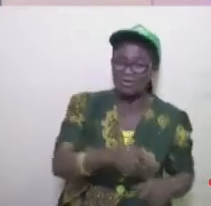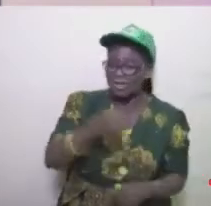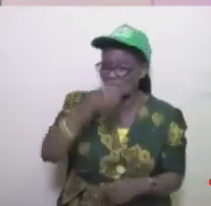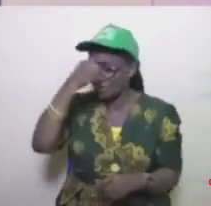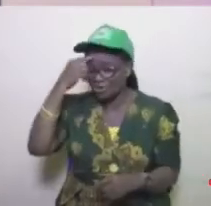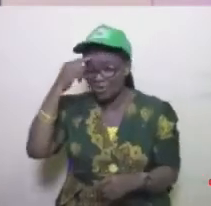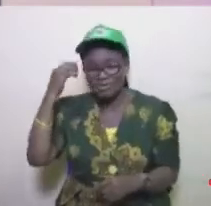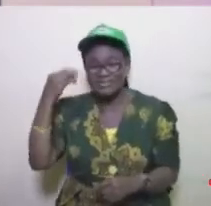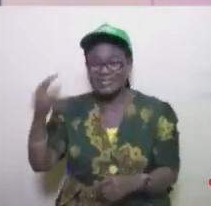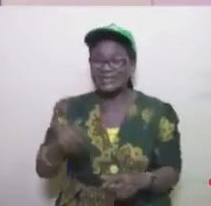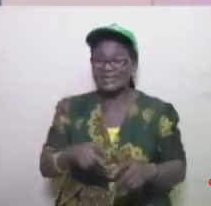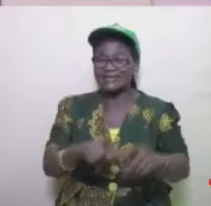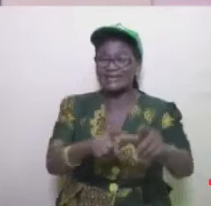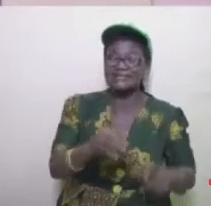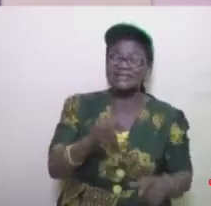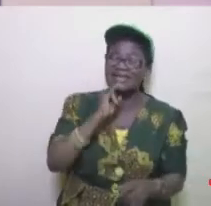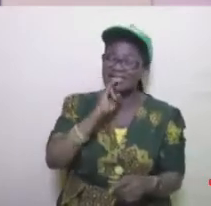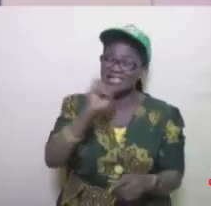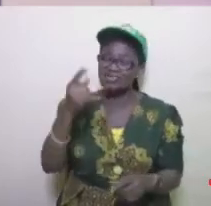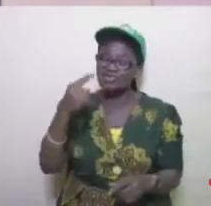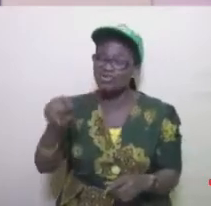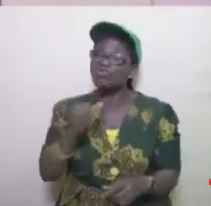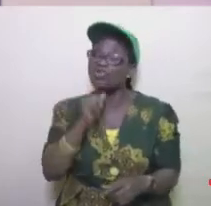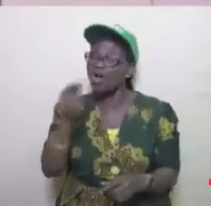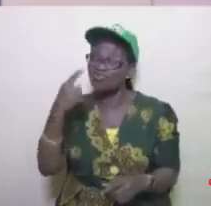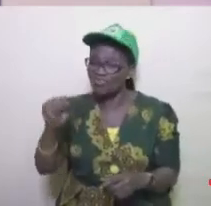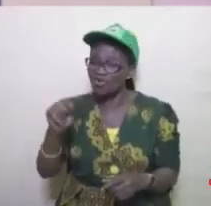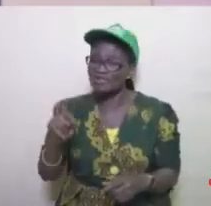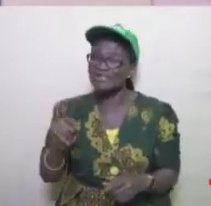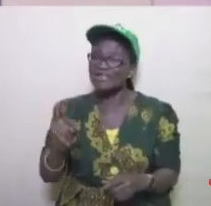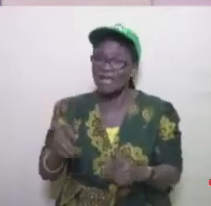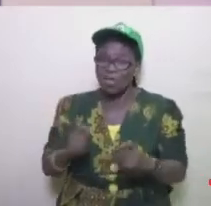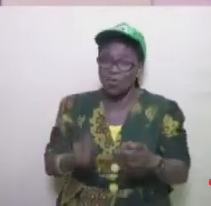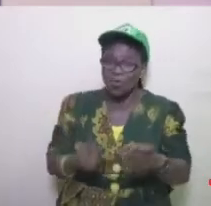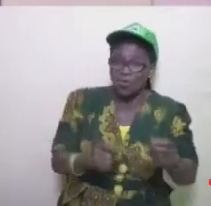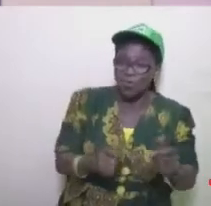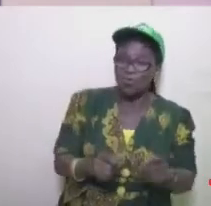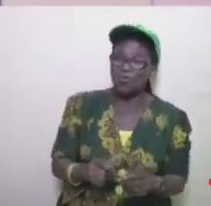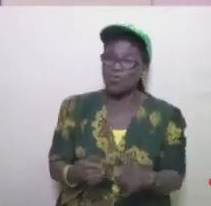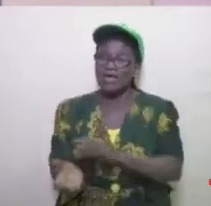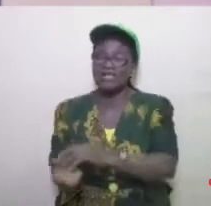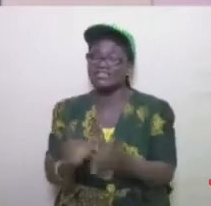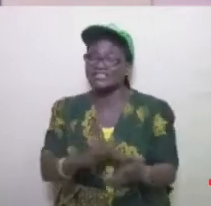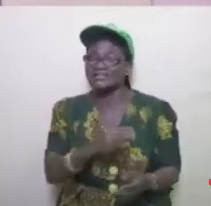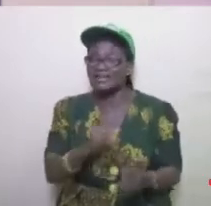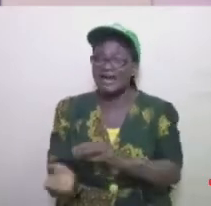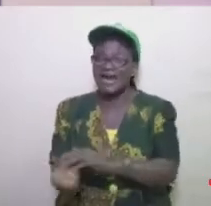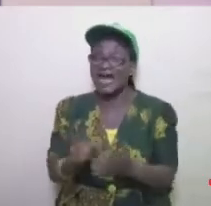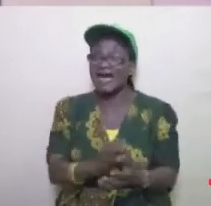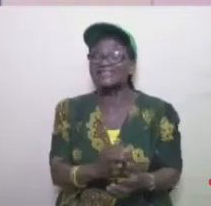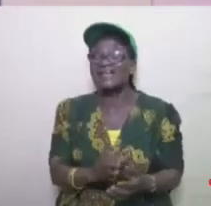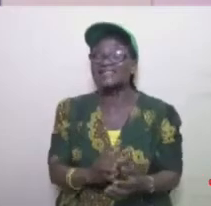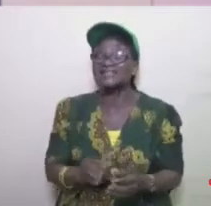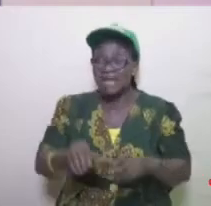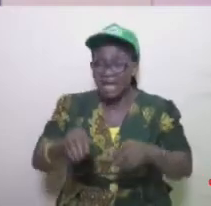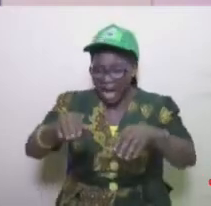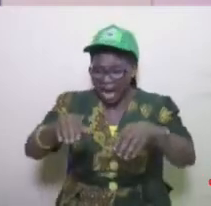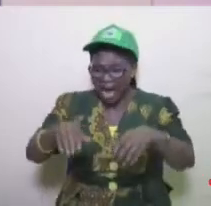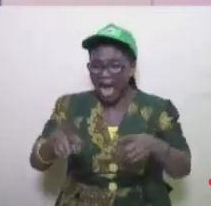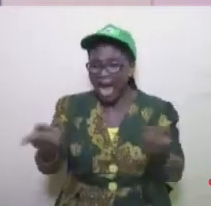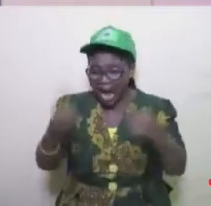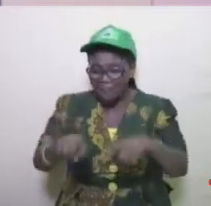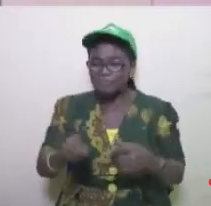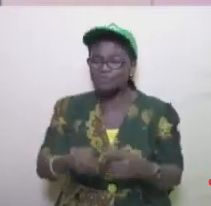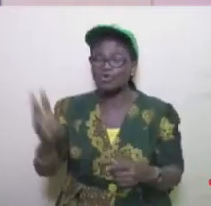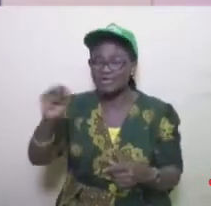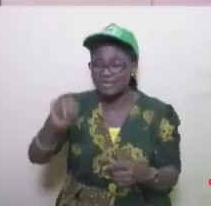not only sweet. Time and chances happening to them all. And in